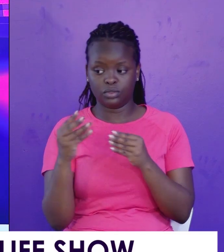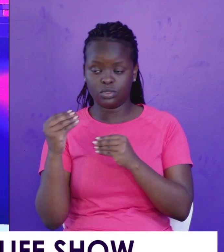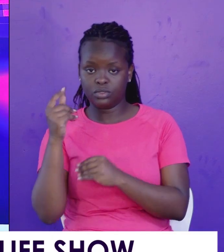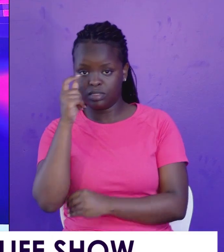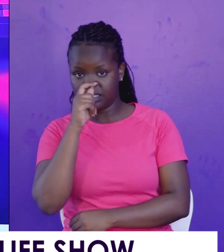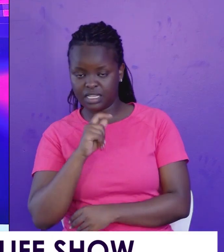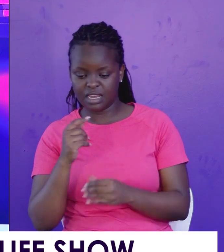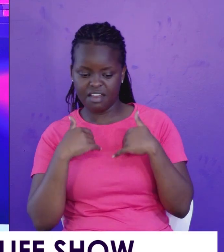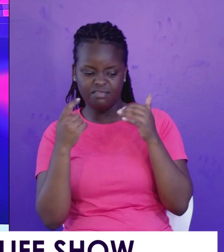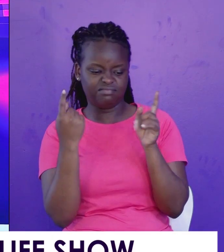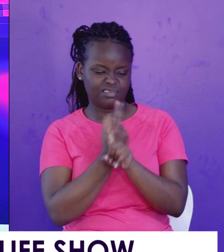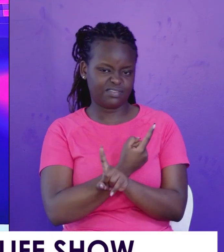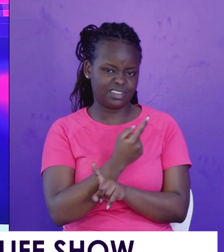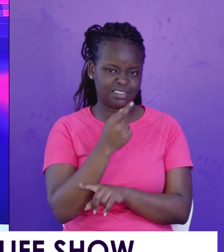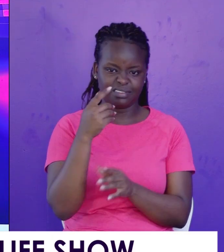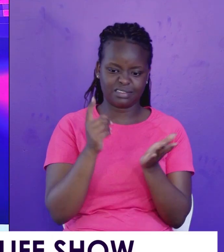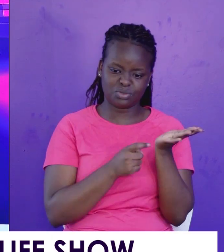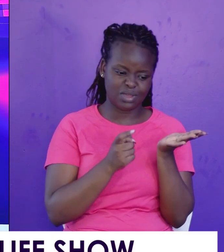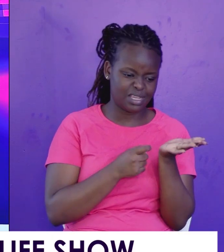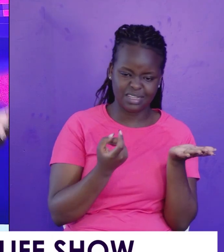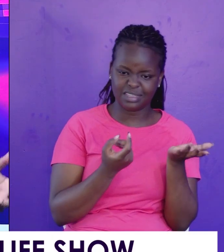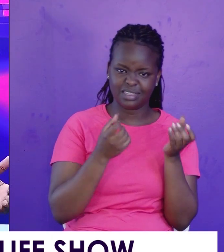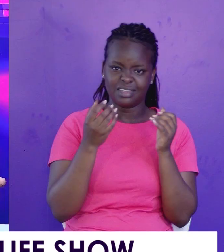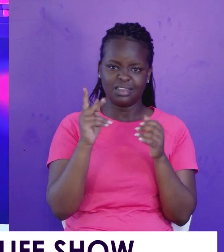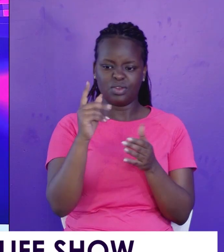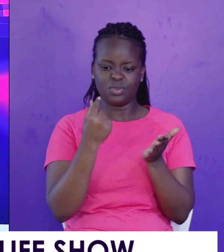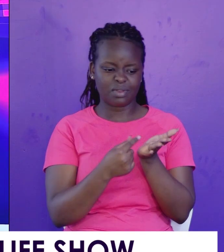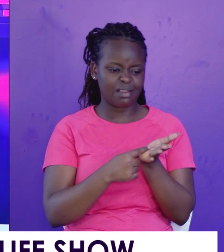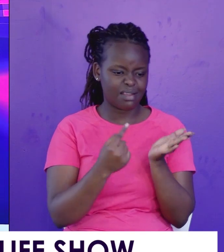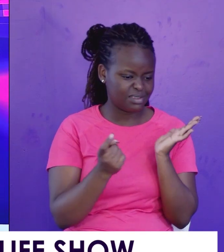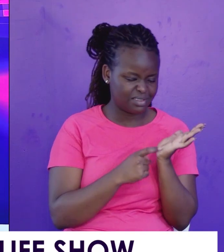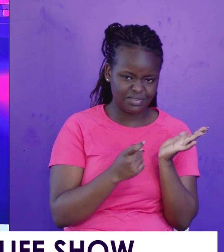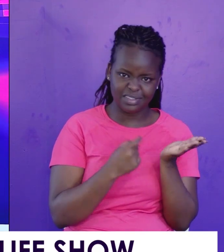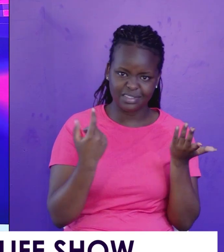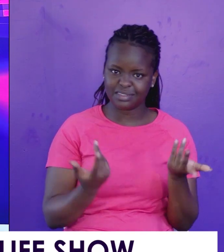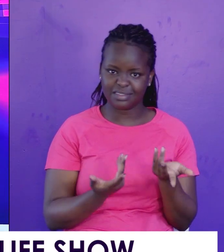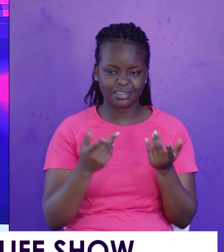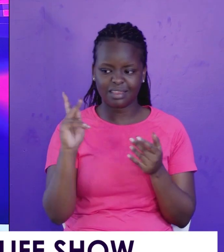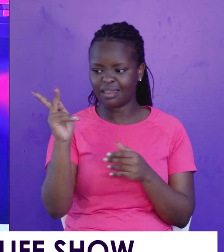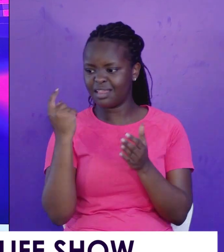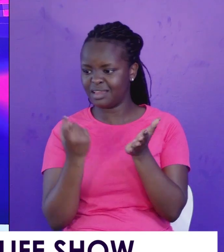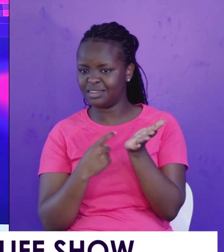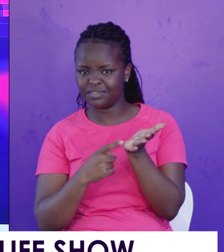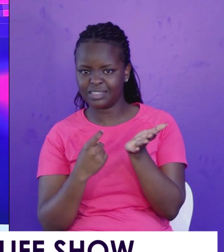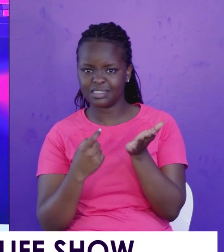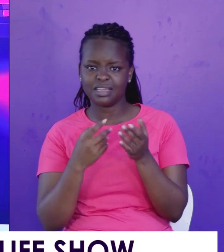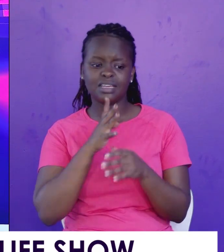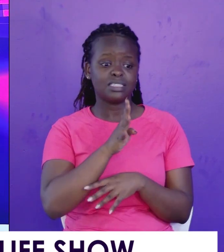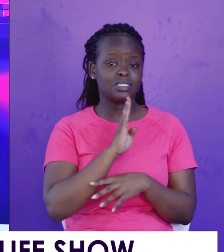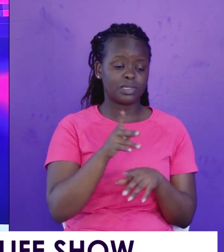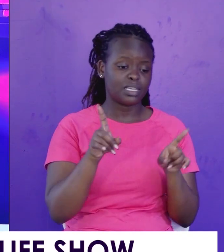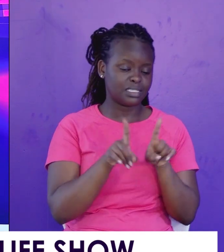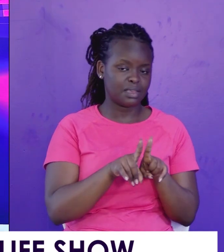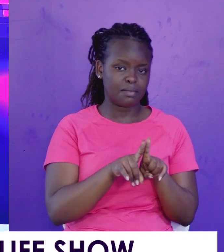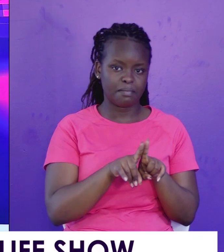different Swahili. If you go to Zanzibar, there's a different. If you come to Kenya, if you go to Uganda, they're all speaking. If you go to Congo,